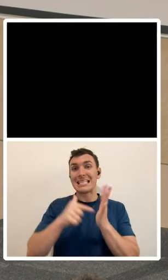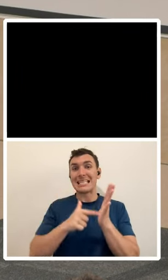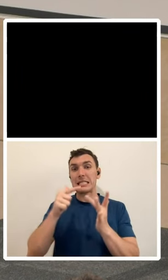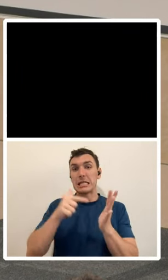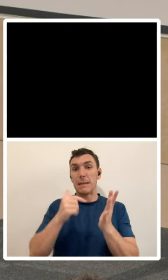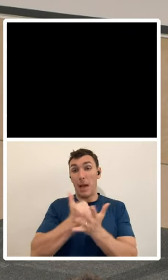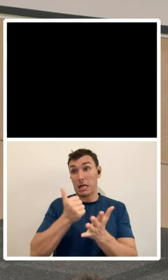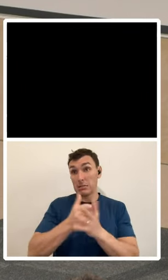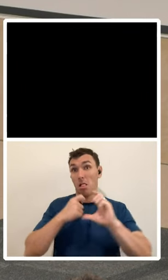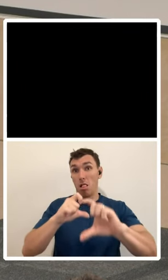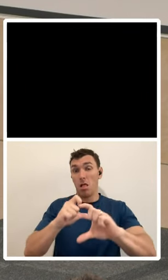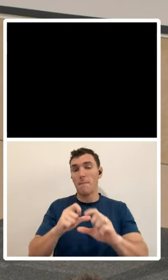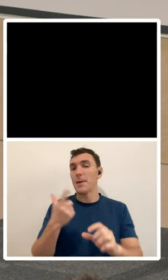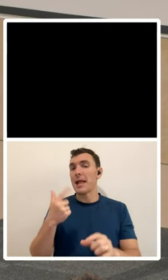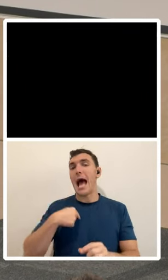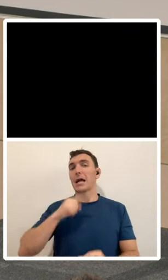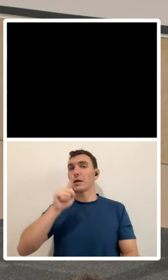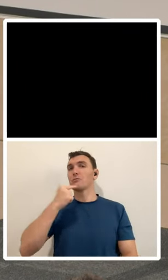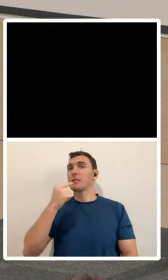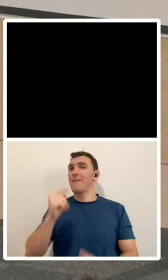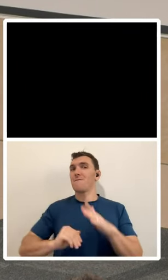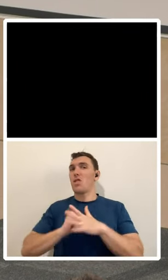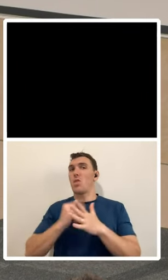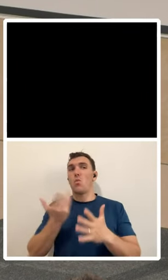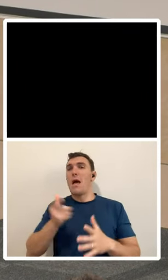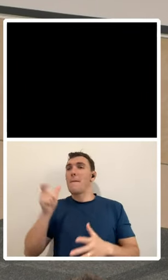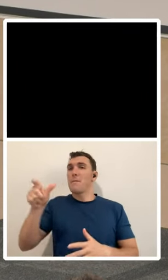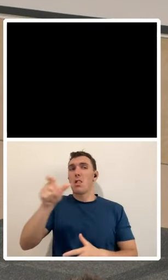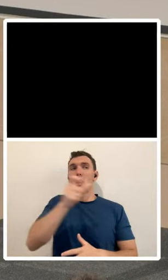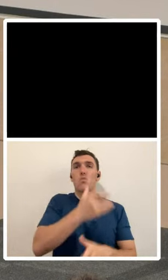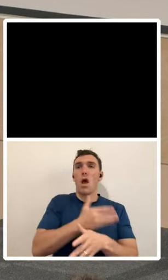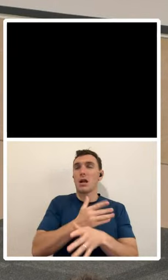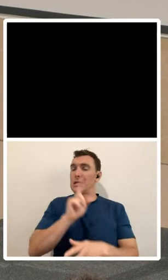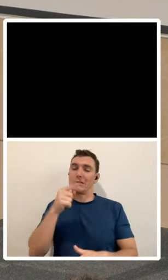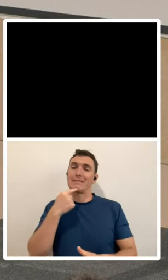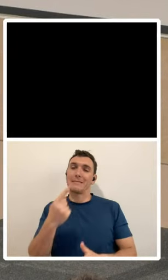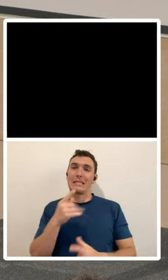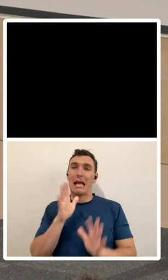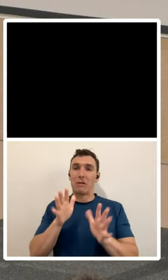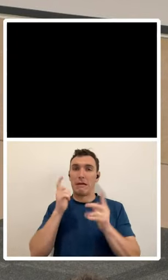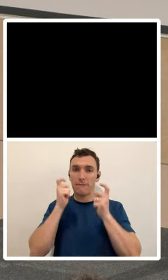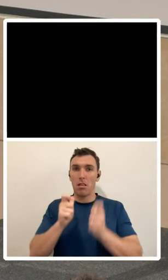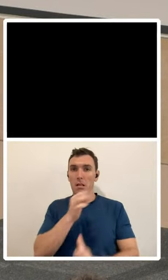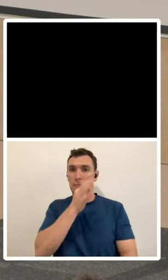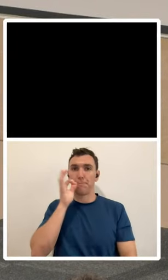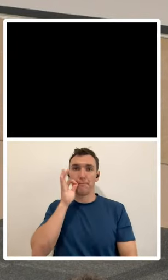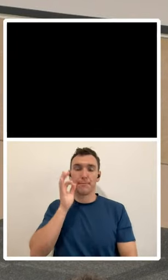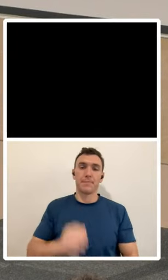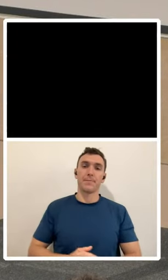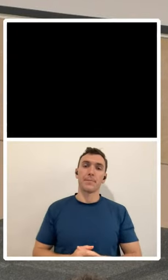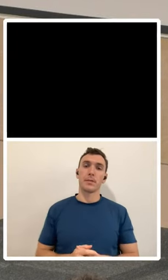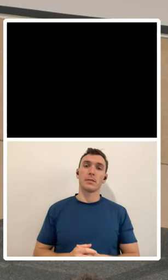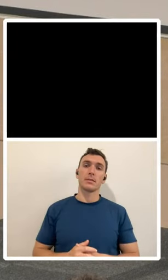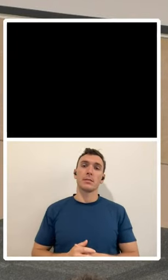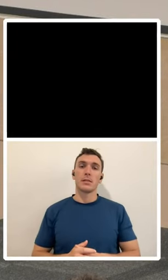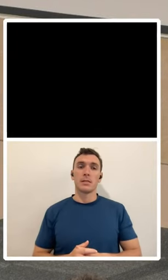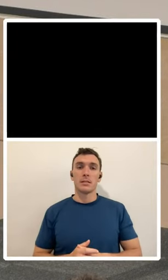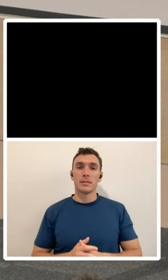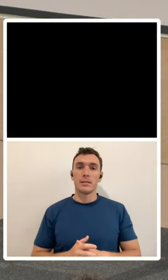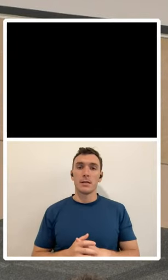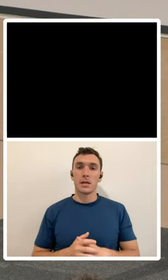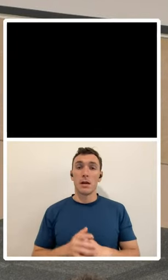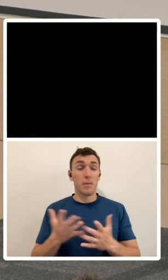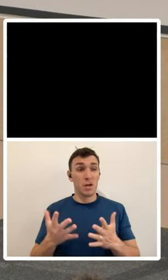But I'm glad the characters resonate with you, because these are, you know, these are like a second family to me. Even guys like Spengler, who's like a bit despicable,